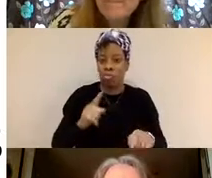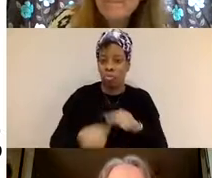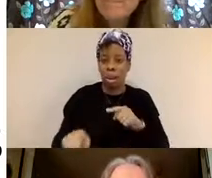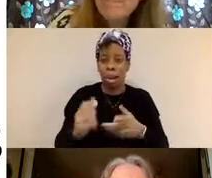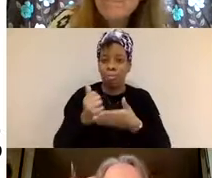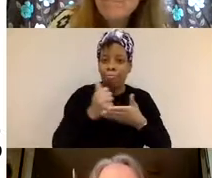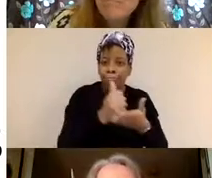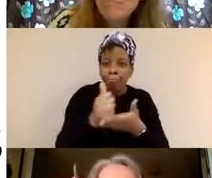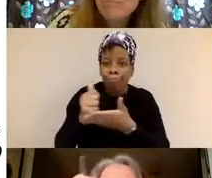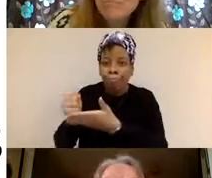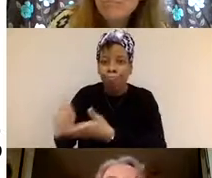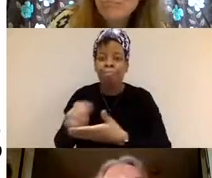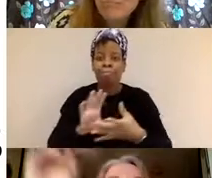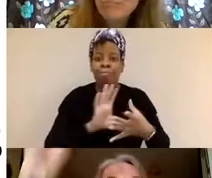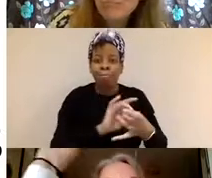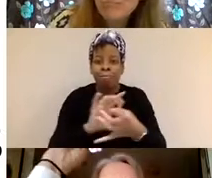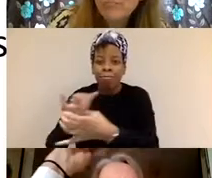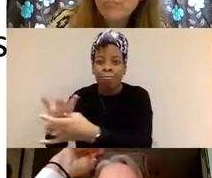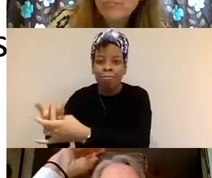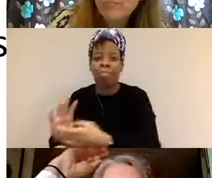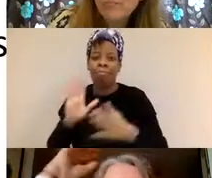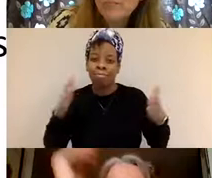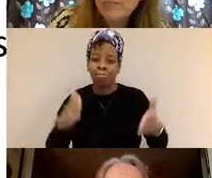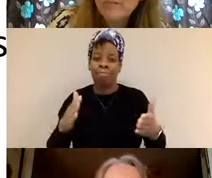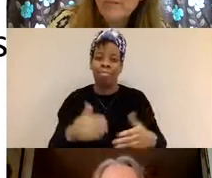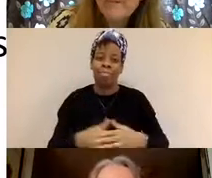with these collections has focused on.